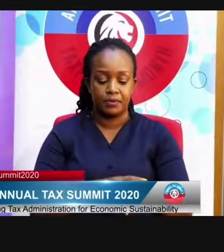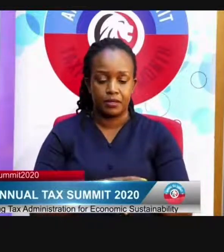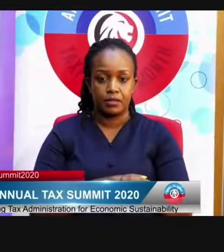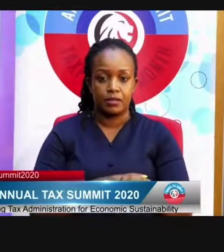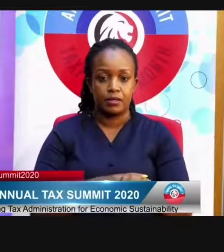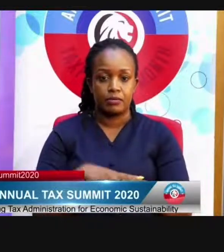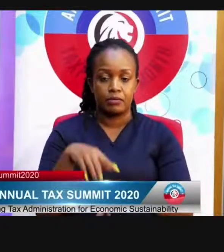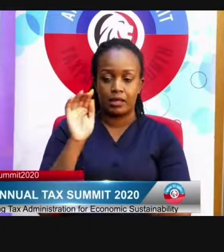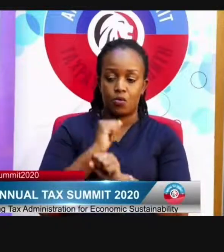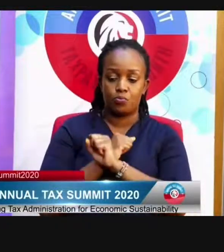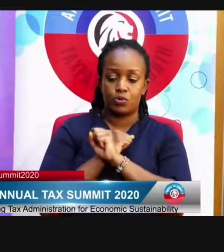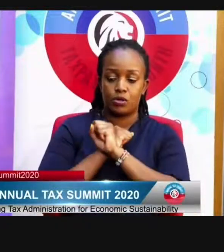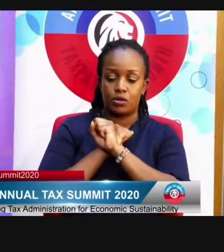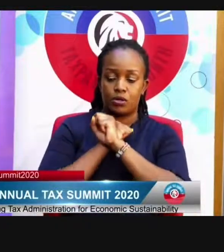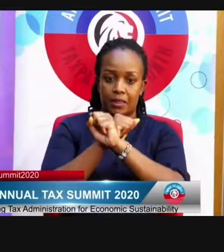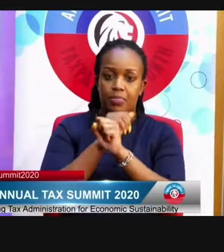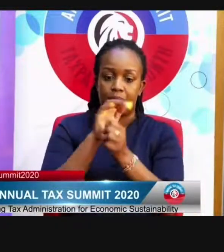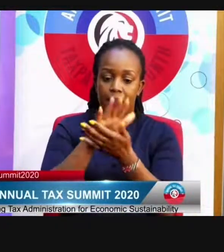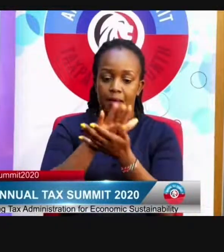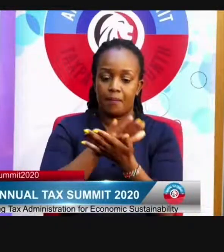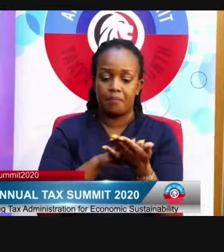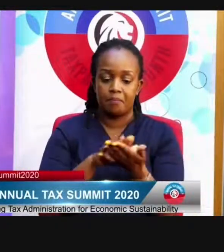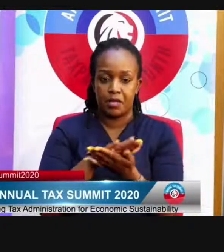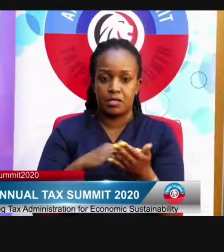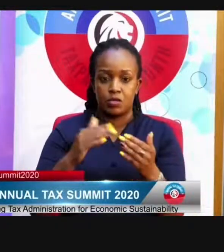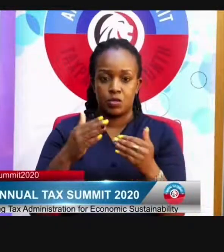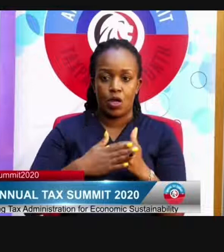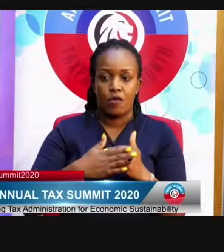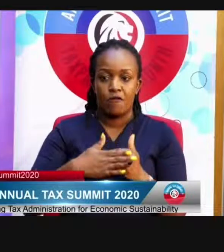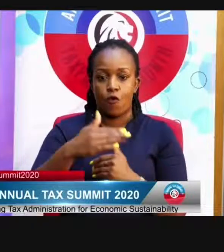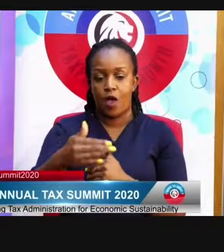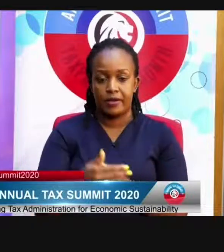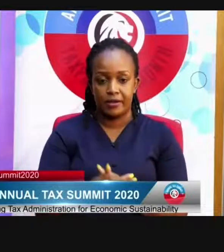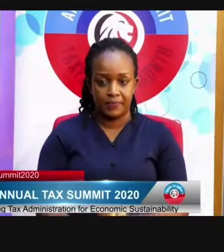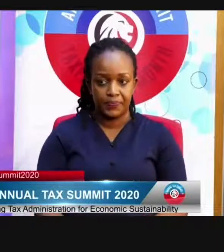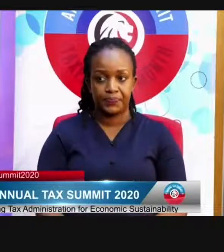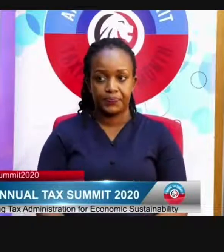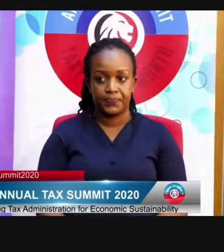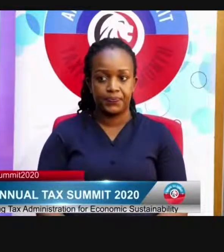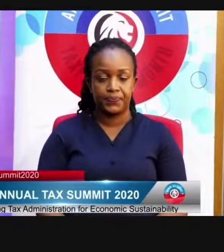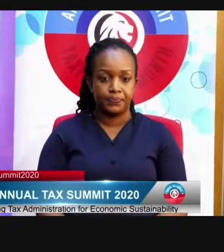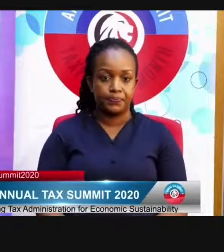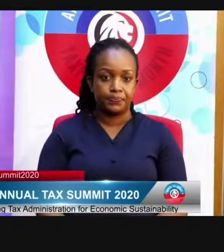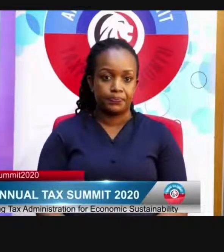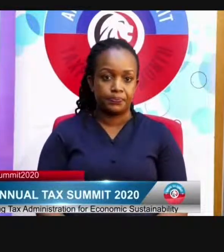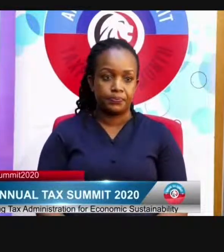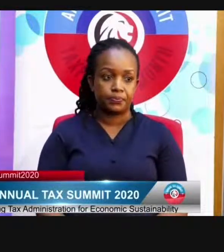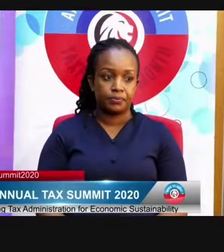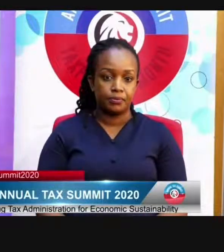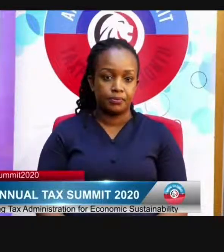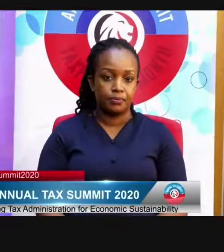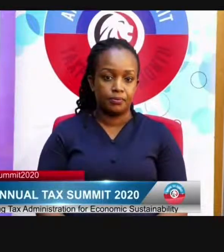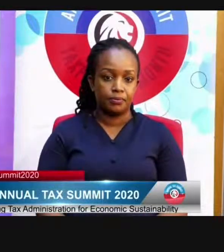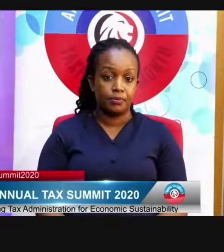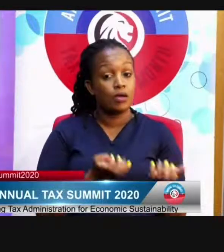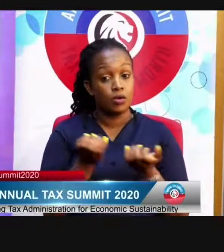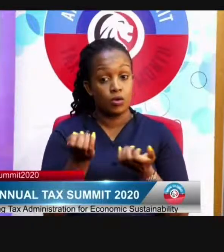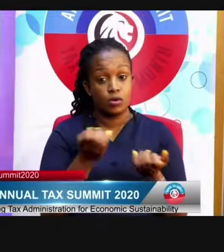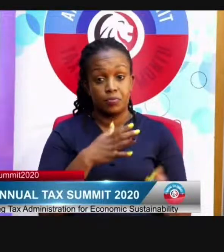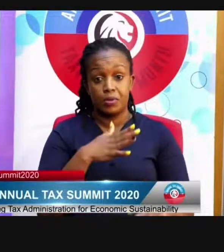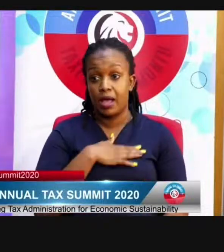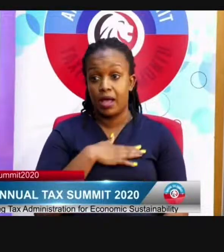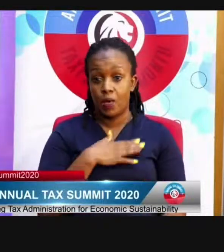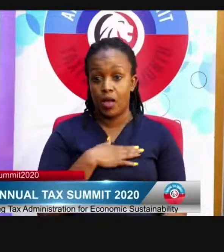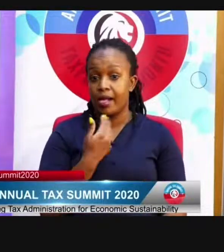base going forward. Our economy obviously is really experiencing some